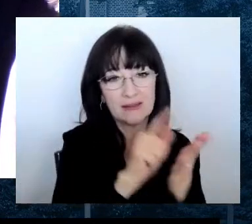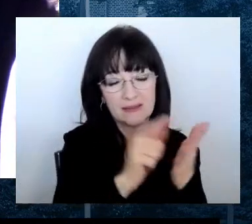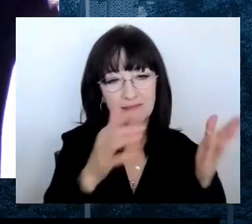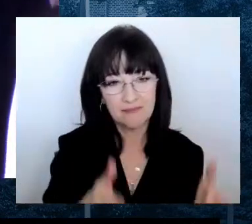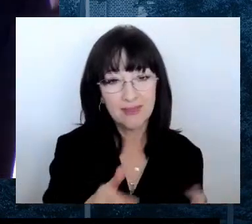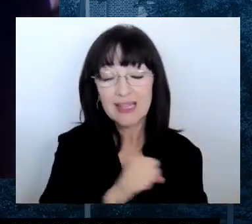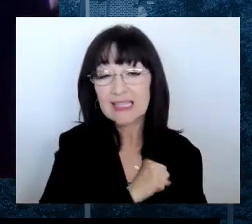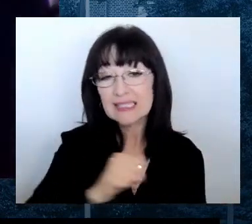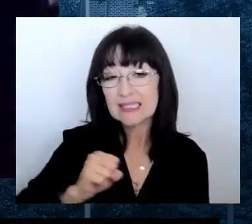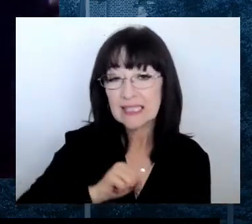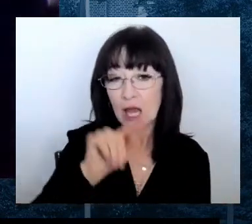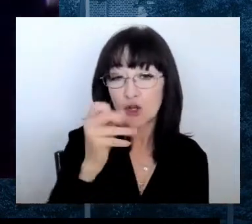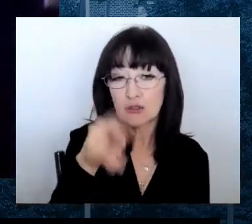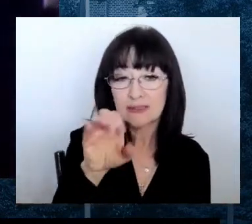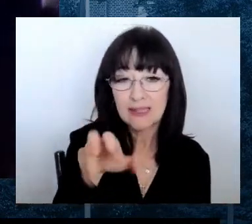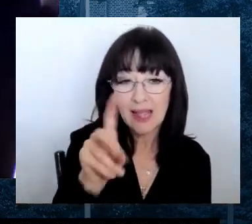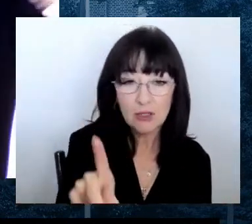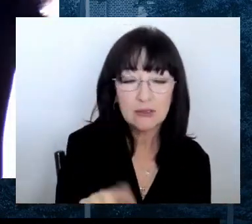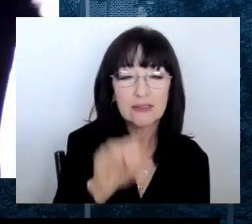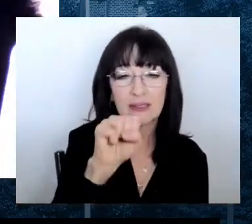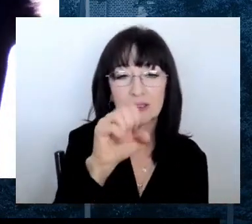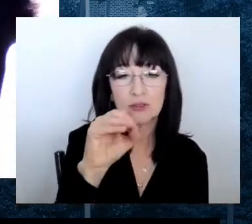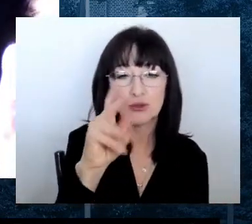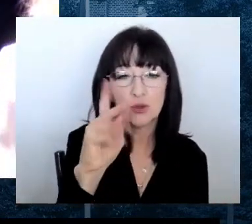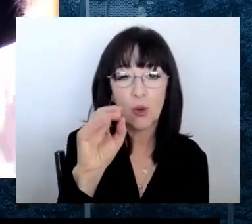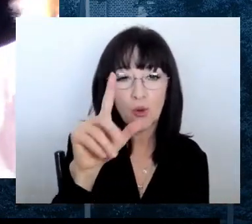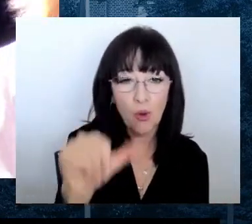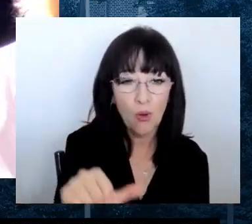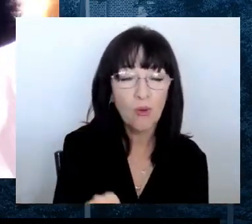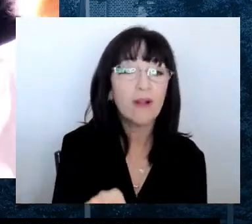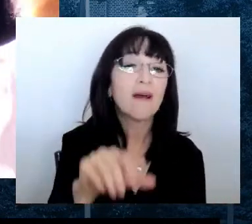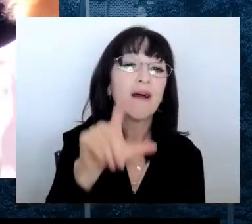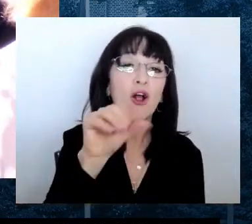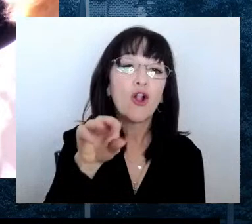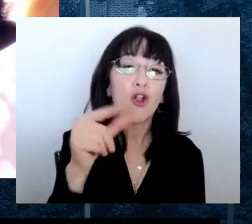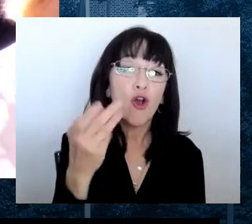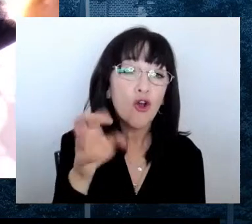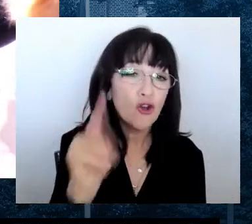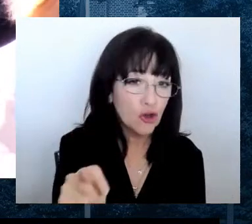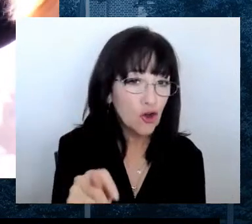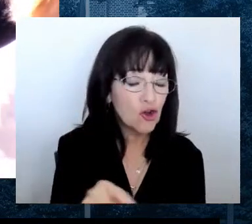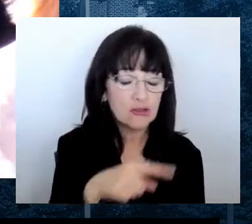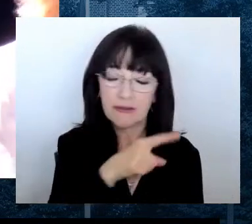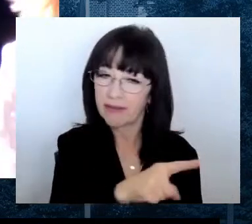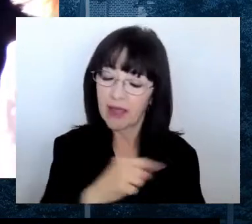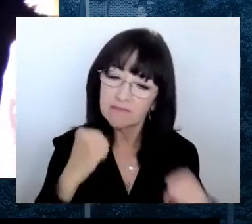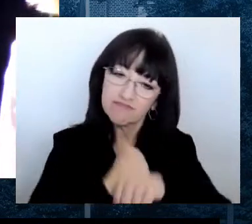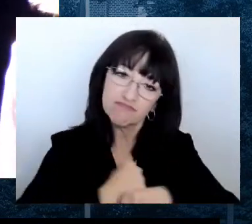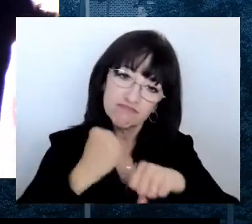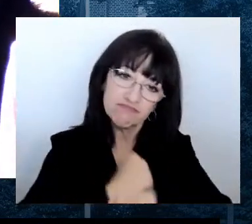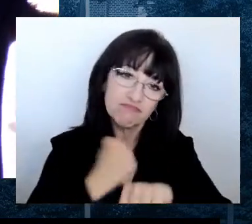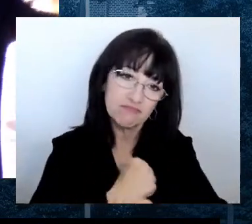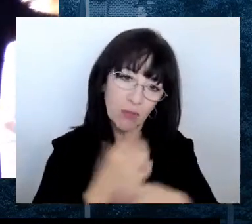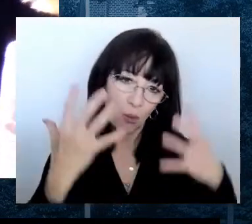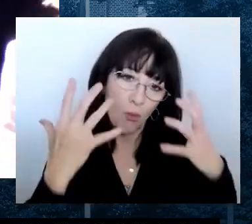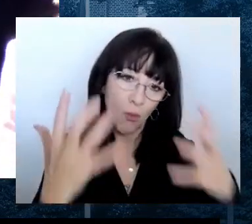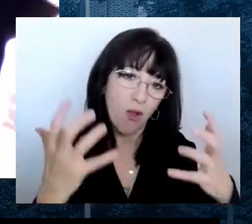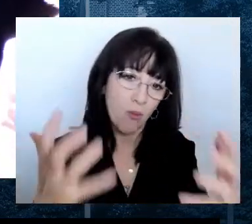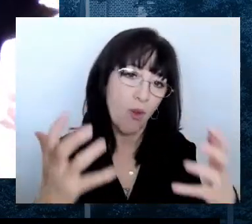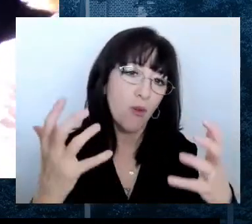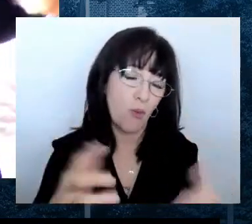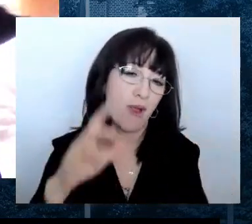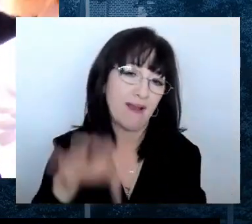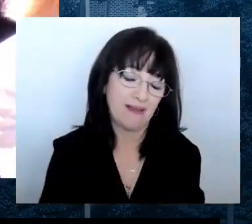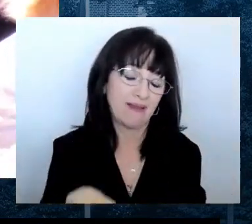and Sokola and Representative Longhurst were fierce champions of SB 1 from the very start and helped guide me as a new legislator through